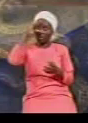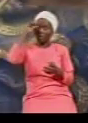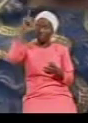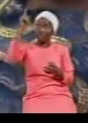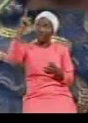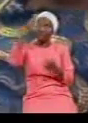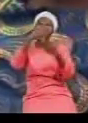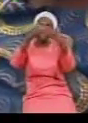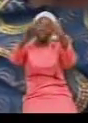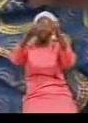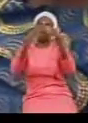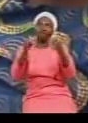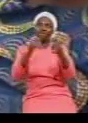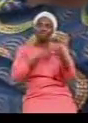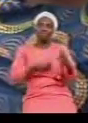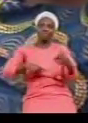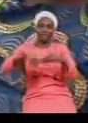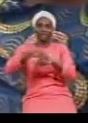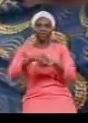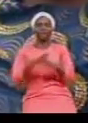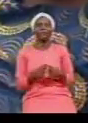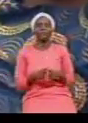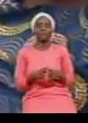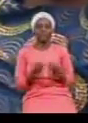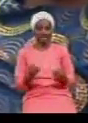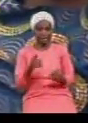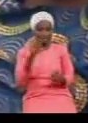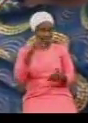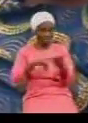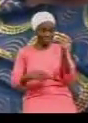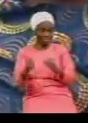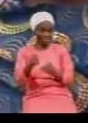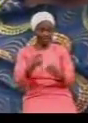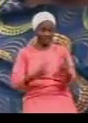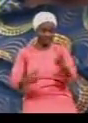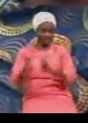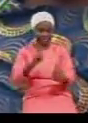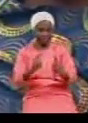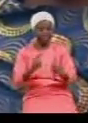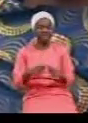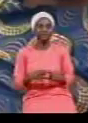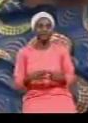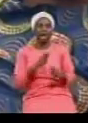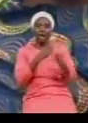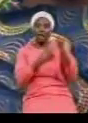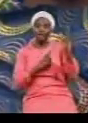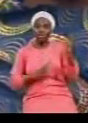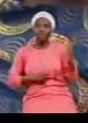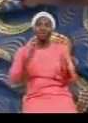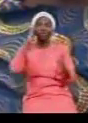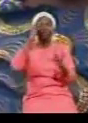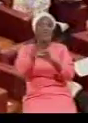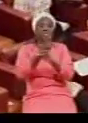kingdom. You are going to read that yourself. And the Lord shall deliver me